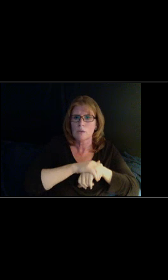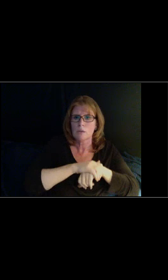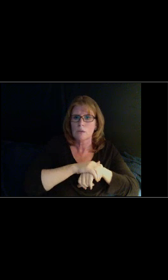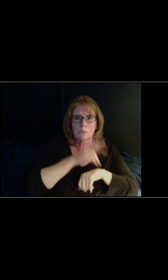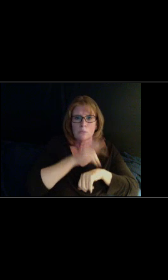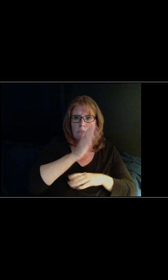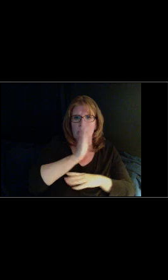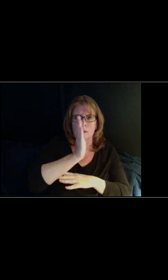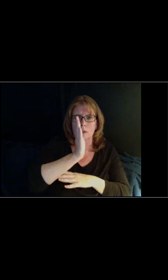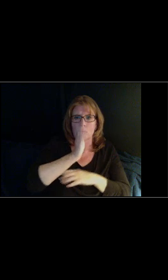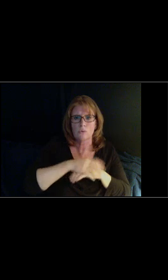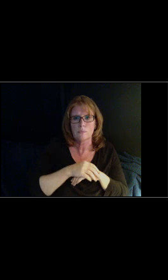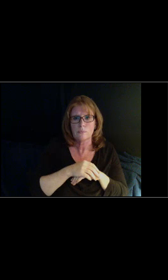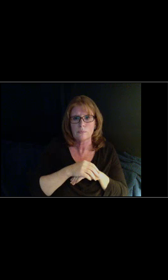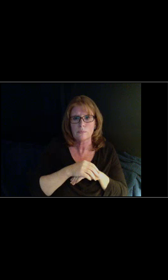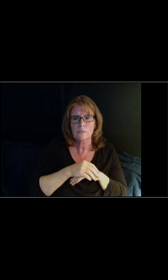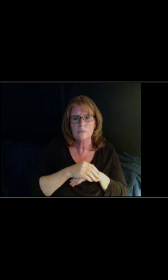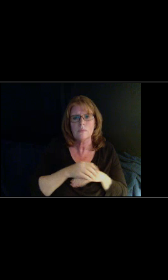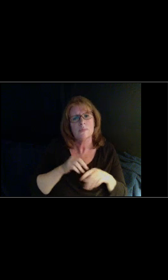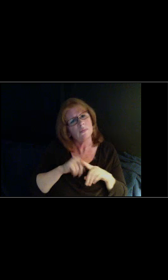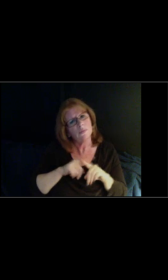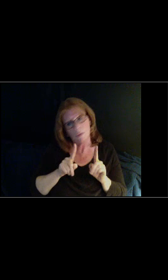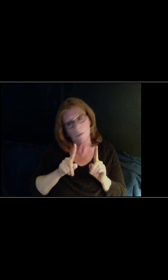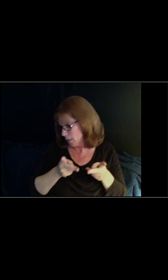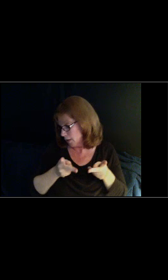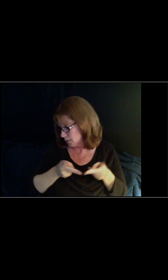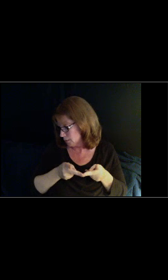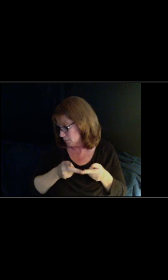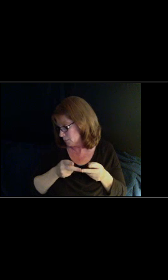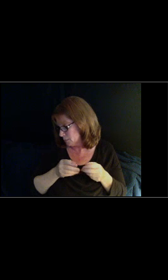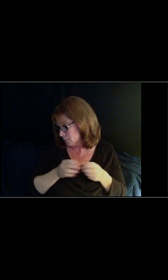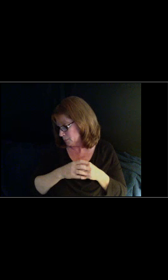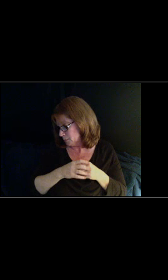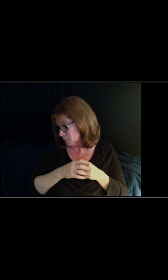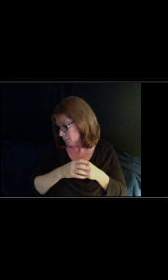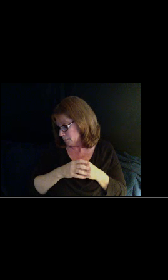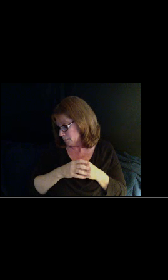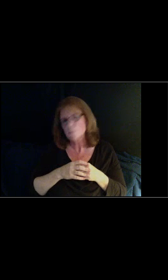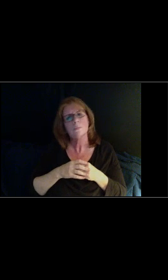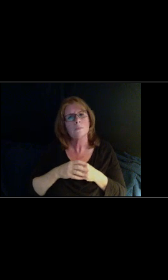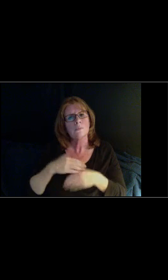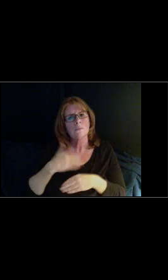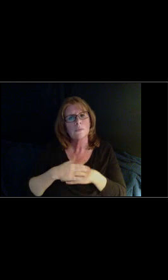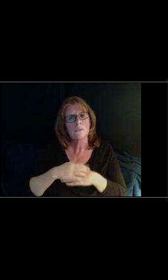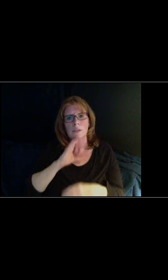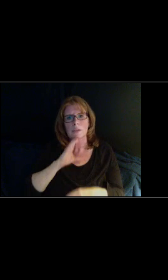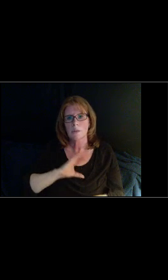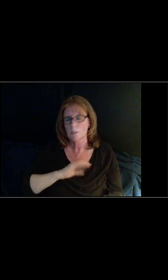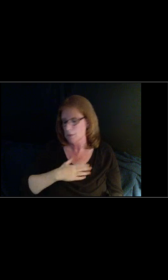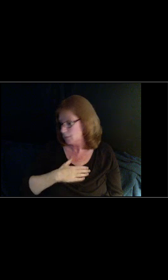presentation. I couldn't start in the same place that I had started with my spoken English presentation.